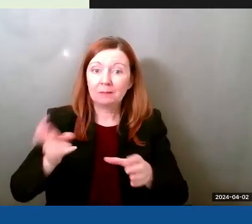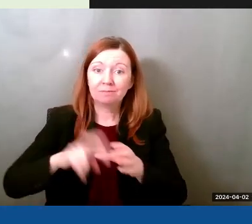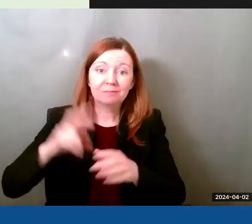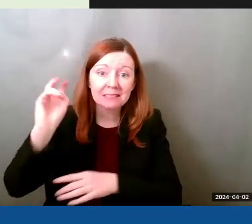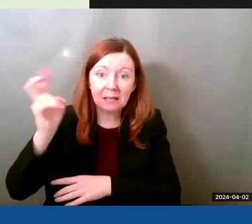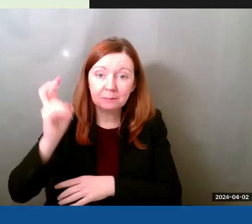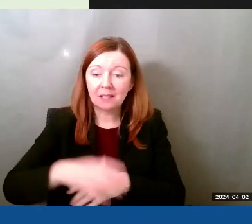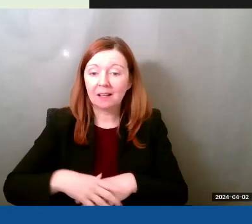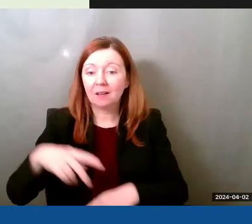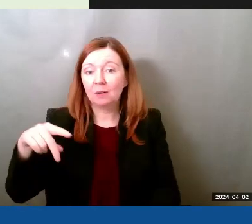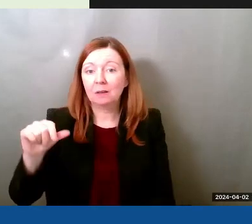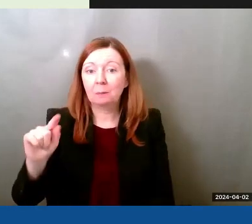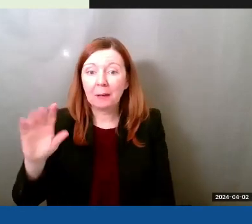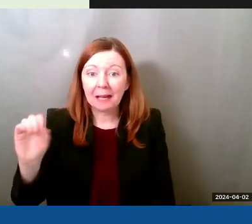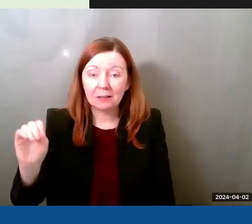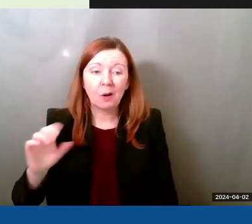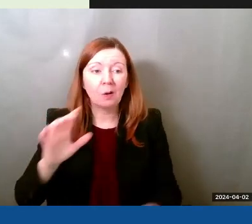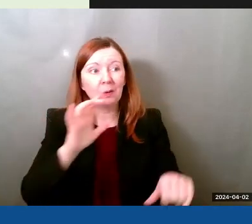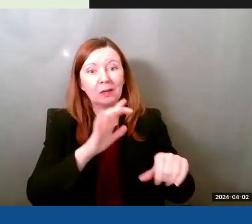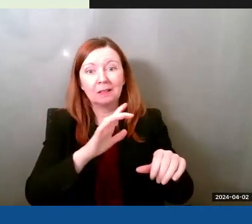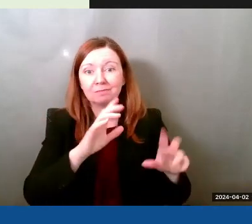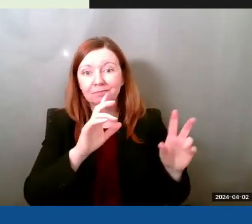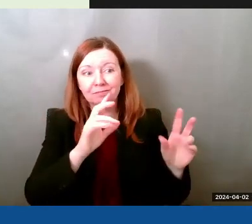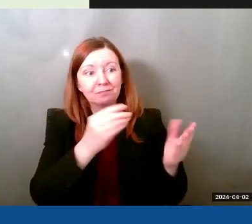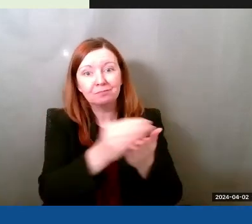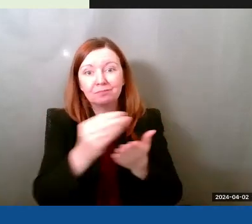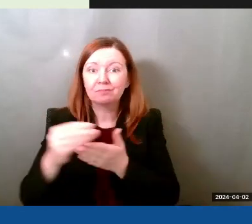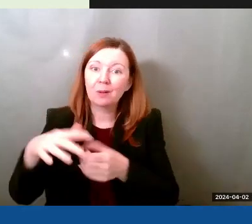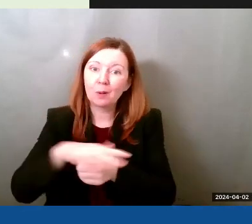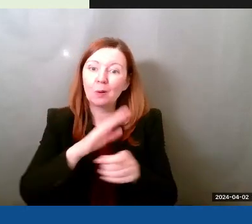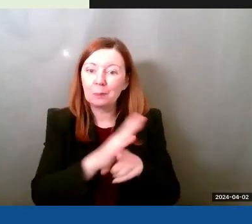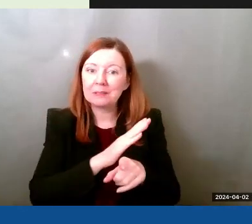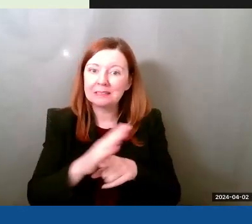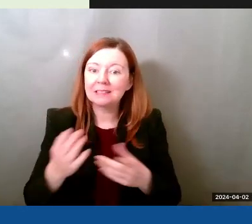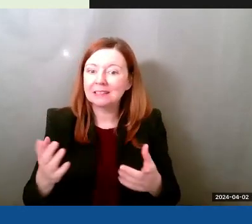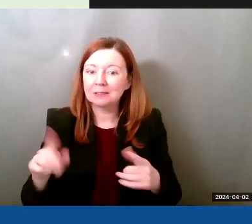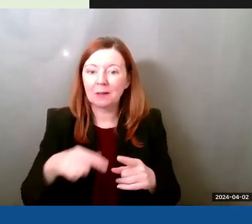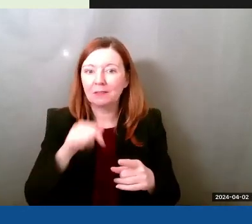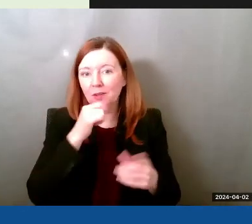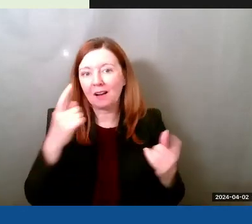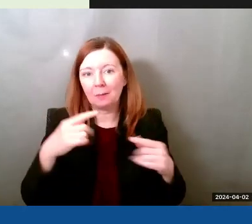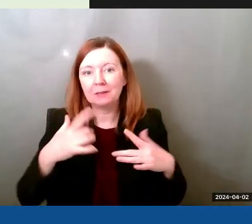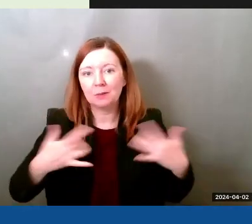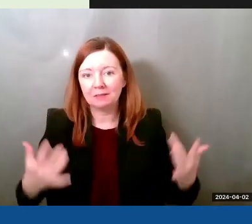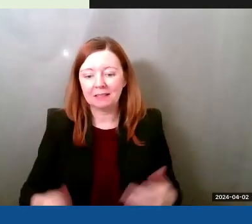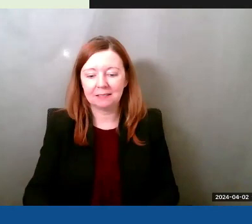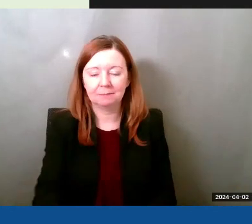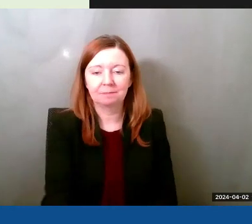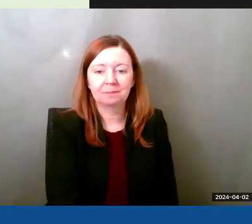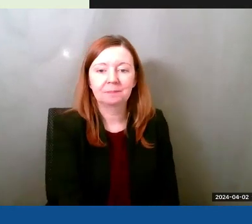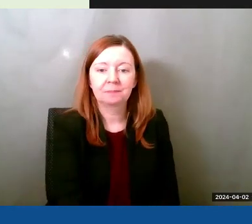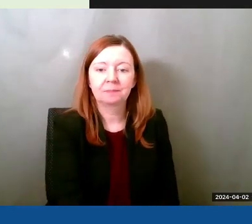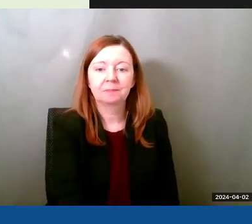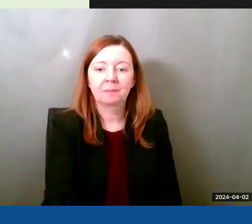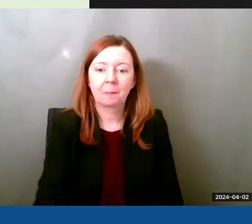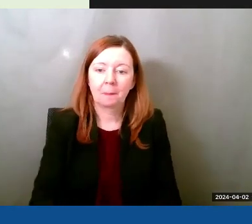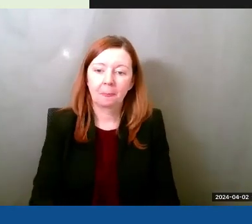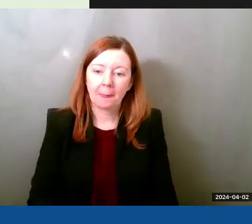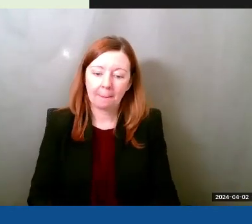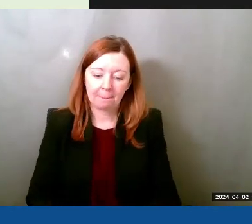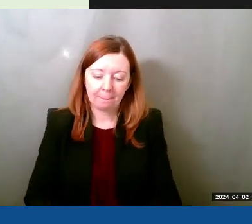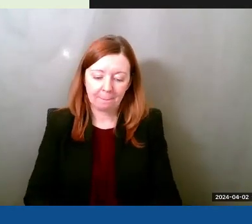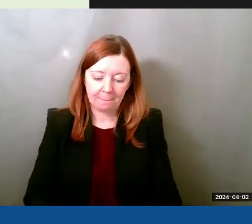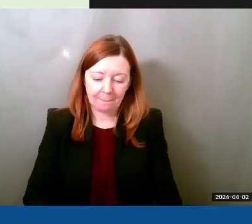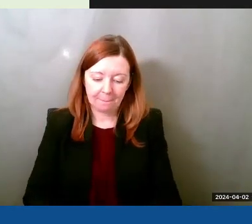or patronizing local businesses for folks to do on other times when they're not necessarily coming to an event. I'm going to ask Anne Marie